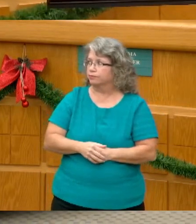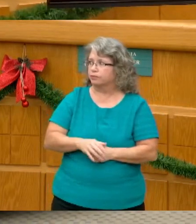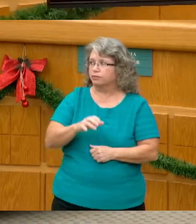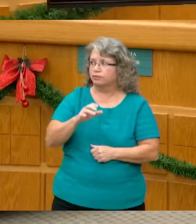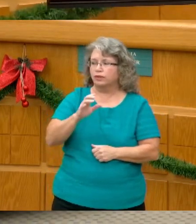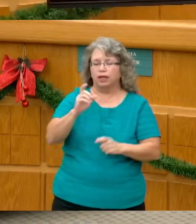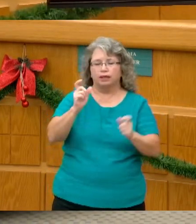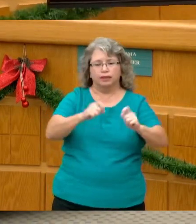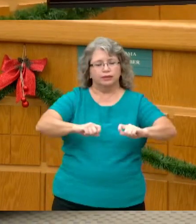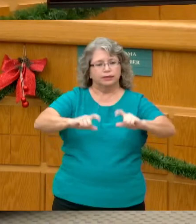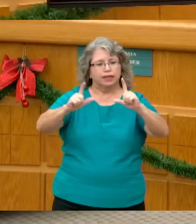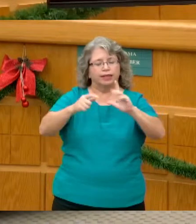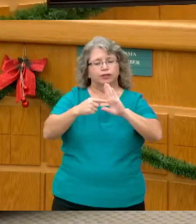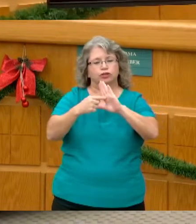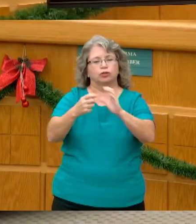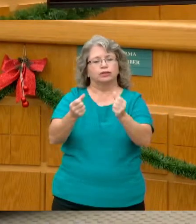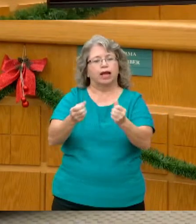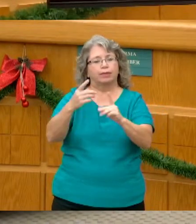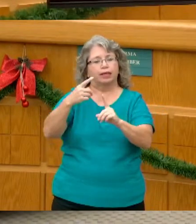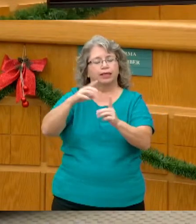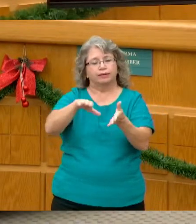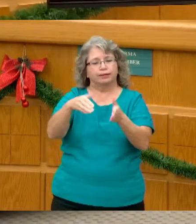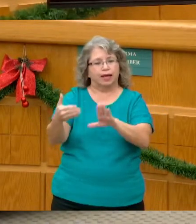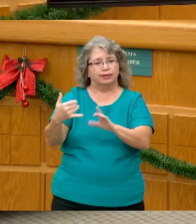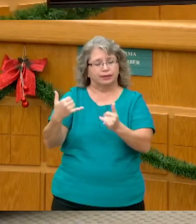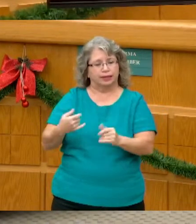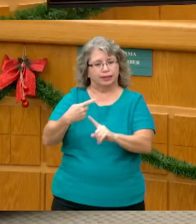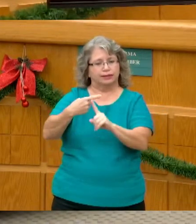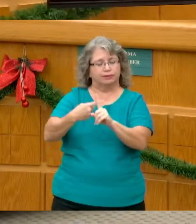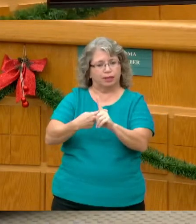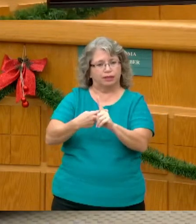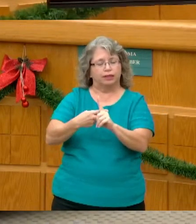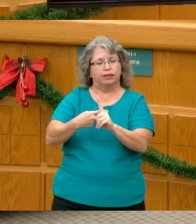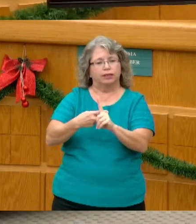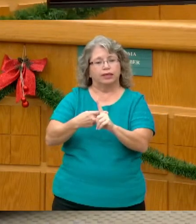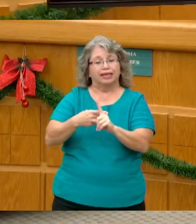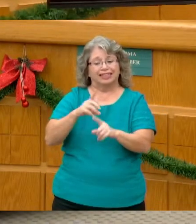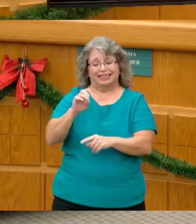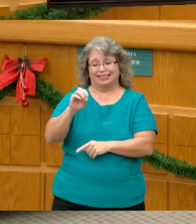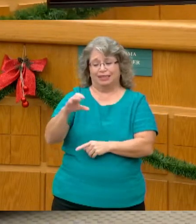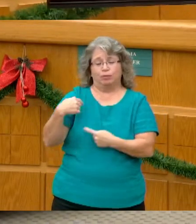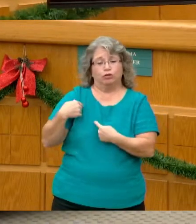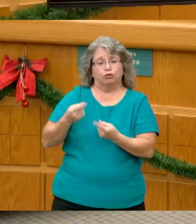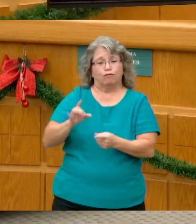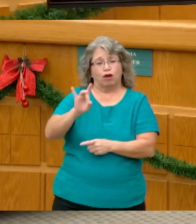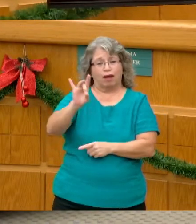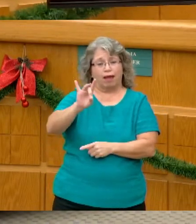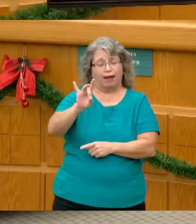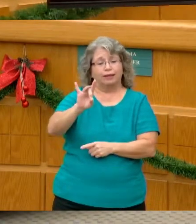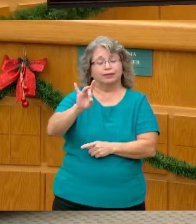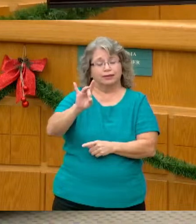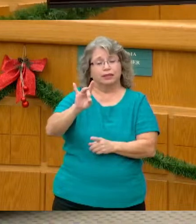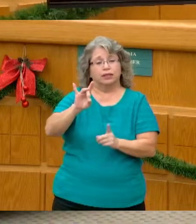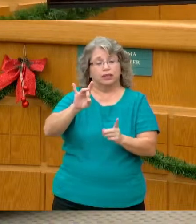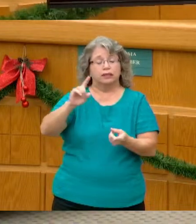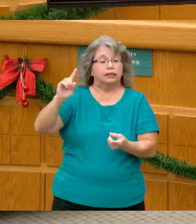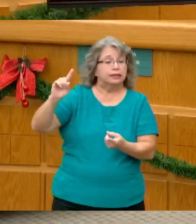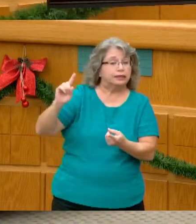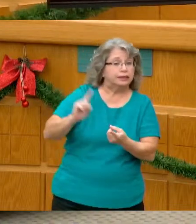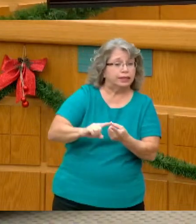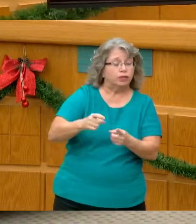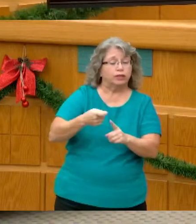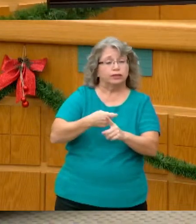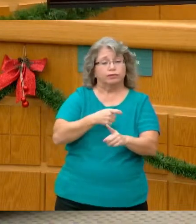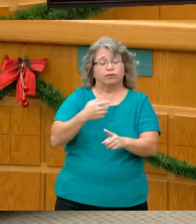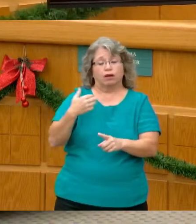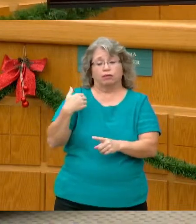had in the month of December. We do have 8. Again, it's a sharp decrease from our peak in summer, September